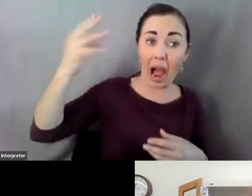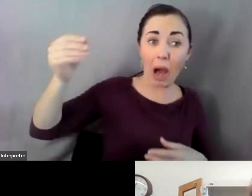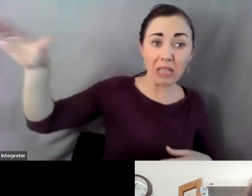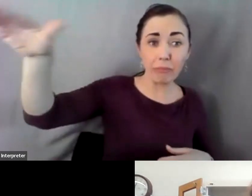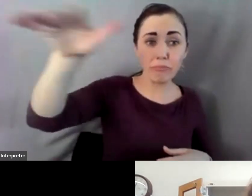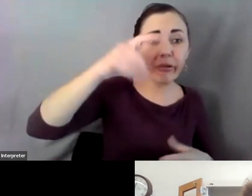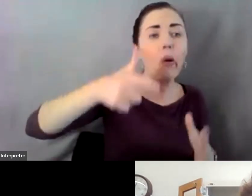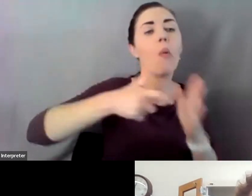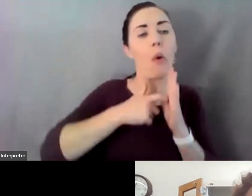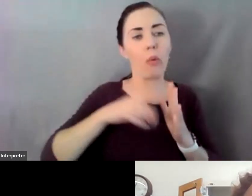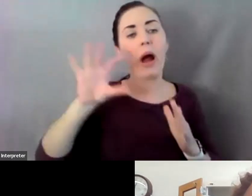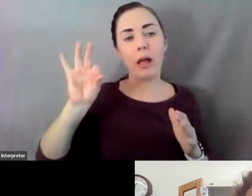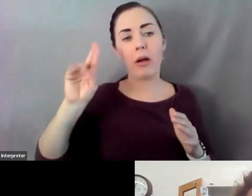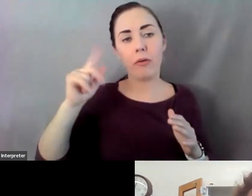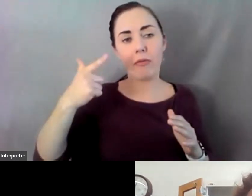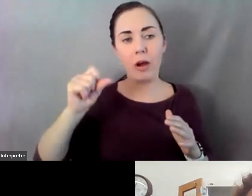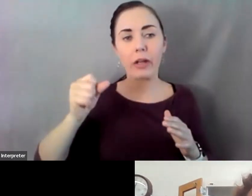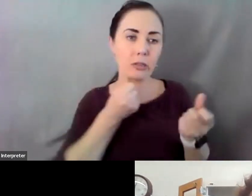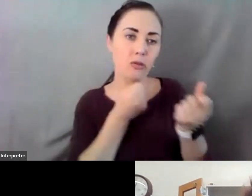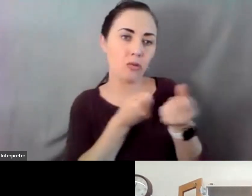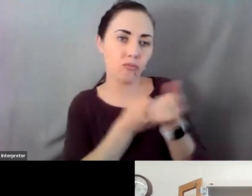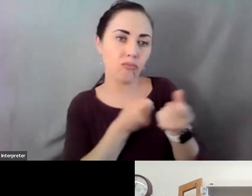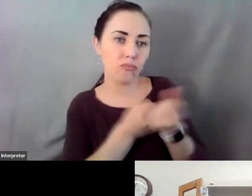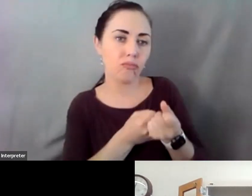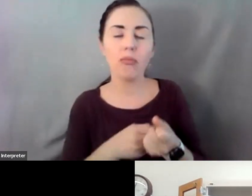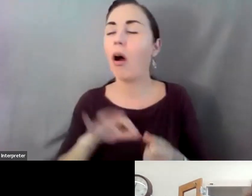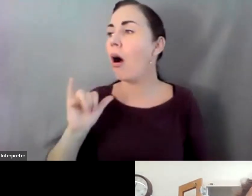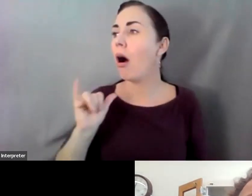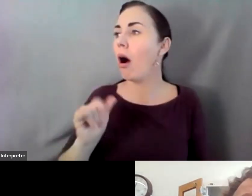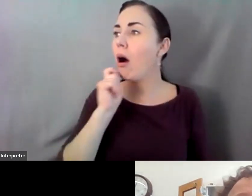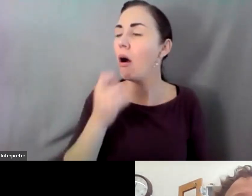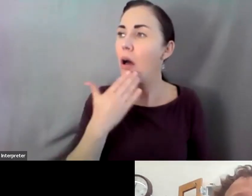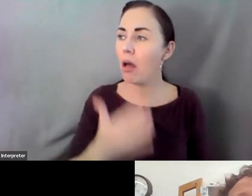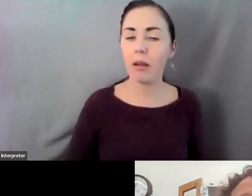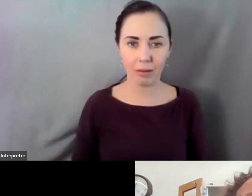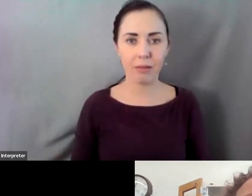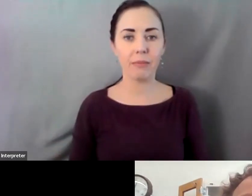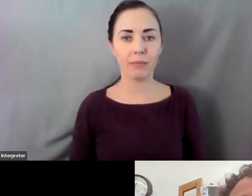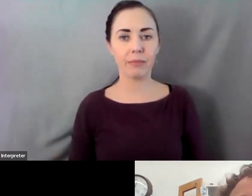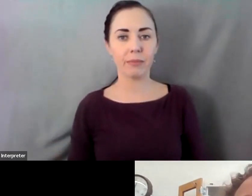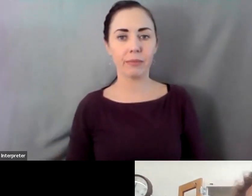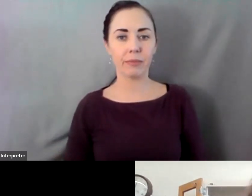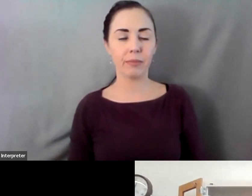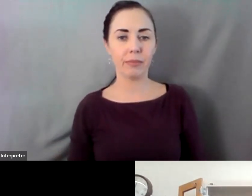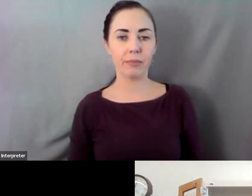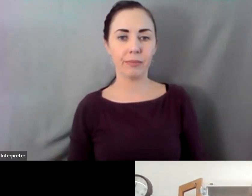need. And to be able to grow from the seed. That's cool. Thank you. And so